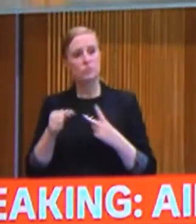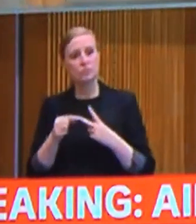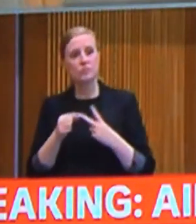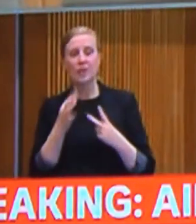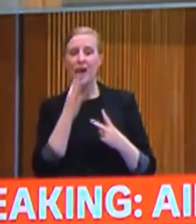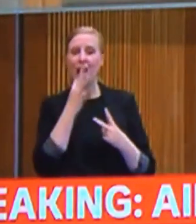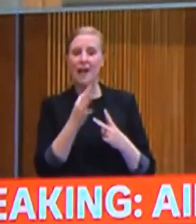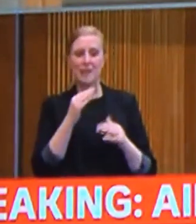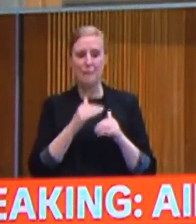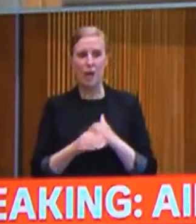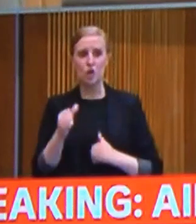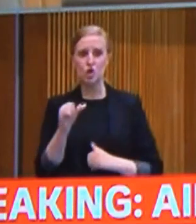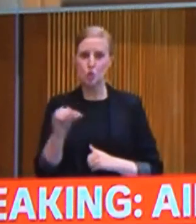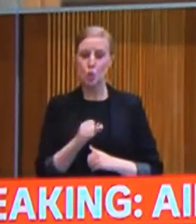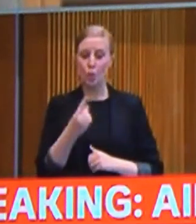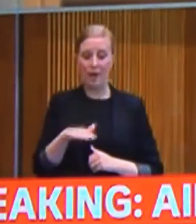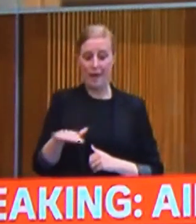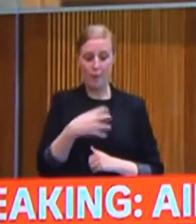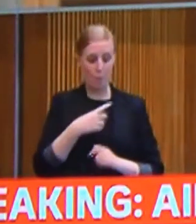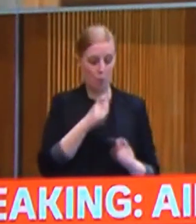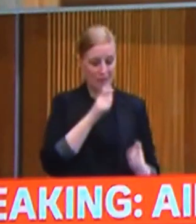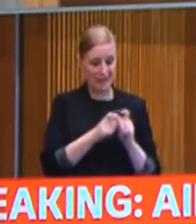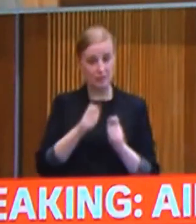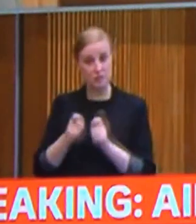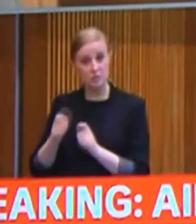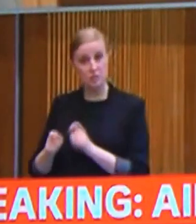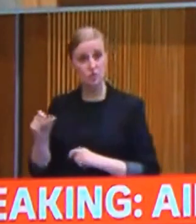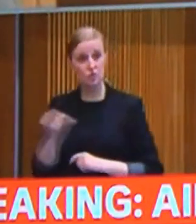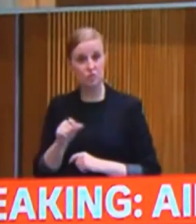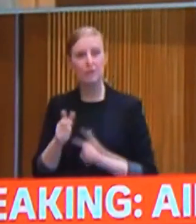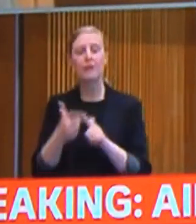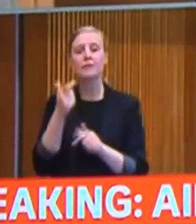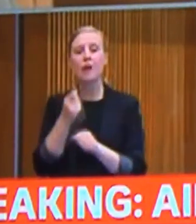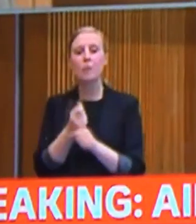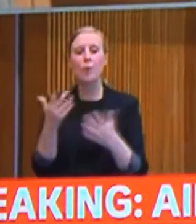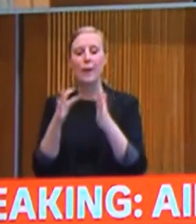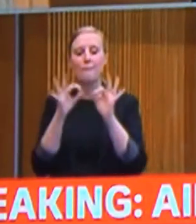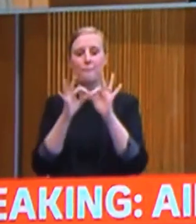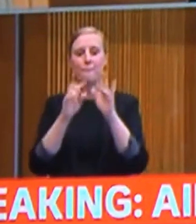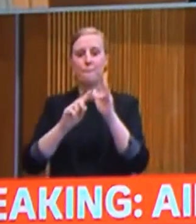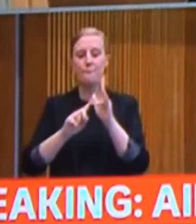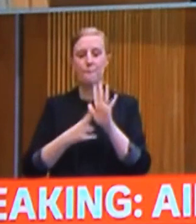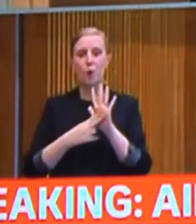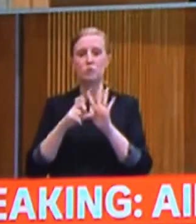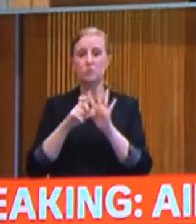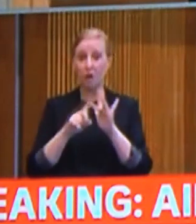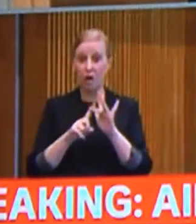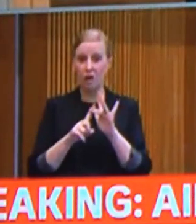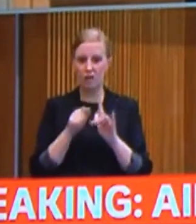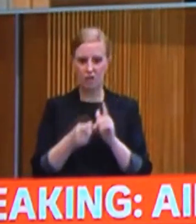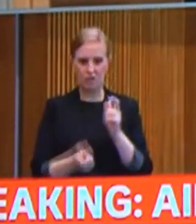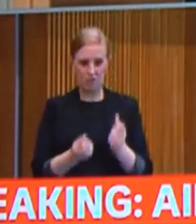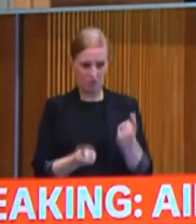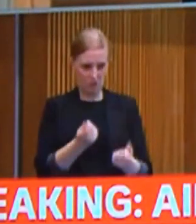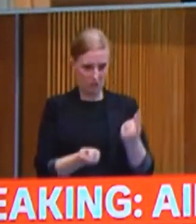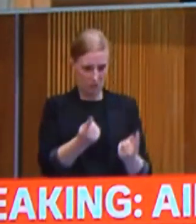what the community transmission was like. It was suggested that, say in Bondi, they should be doing more because there was a cluster of cases. What's the